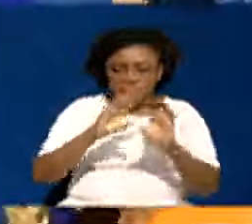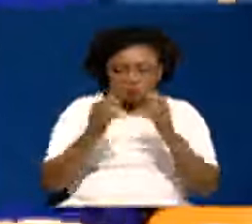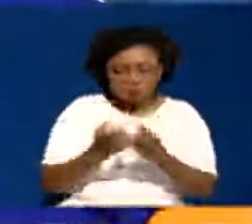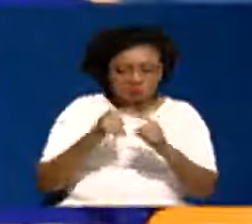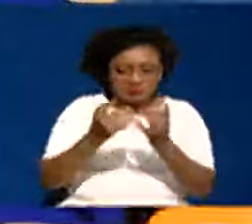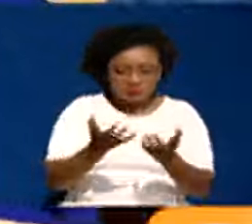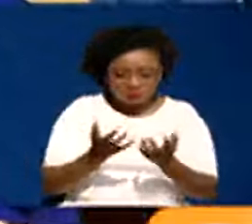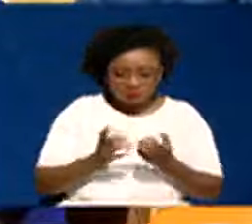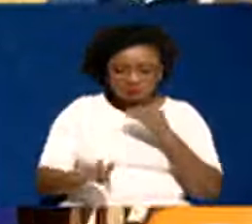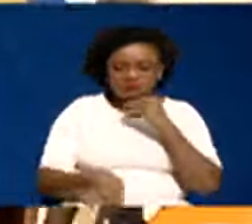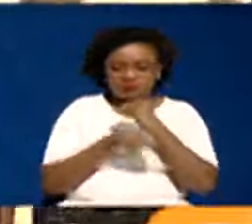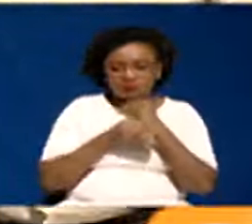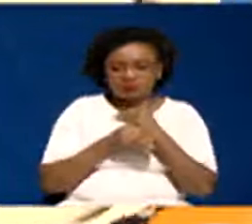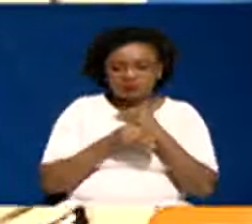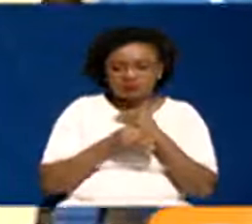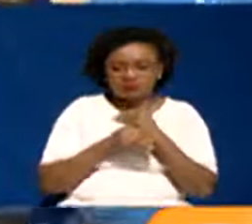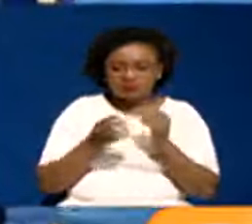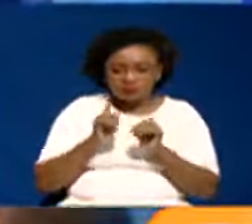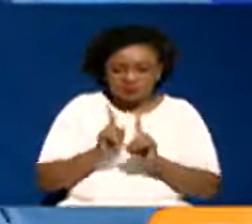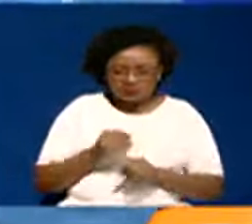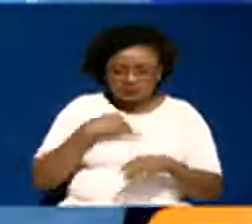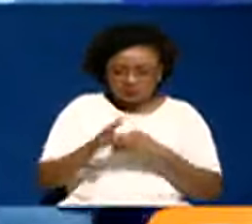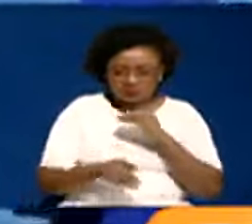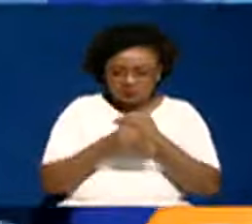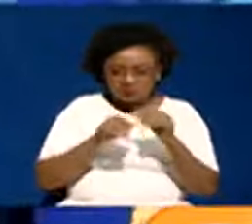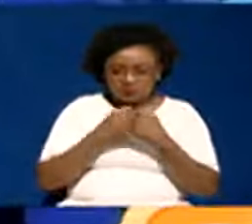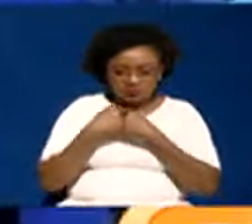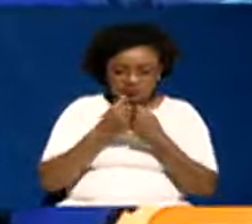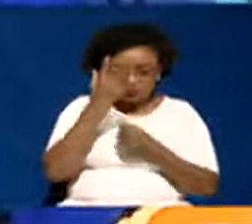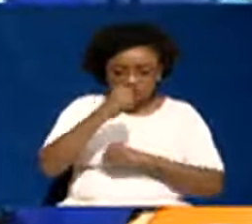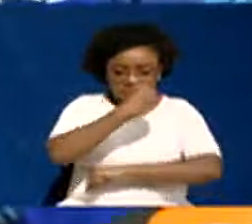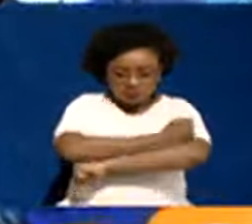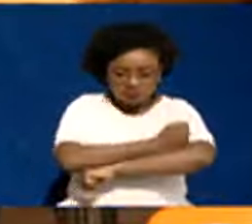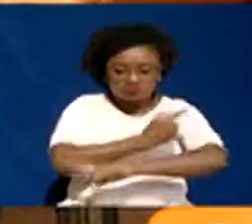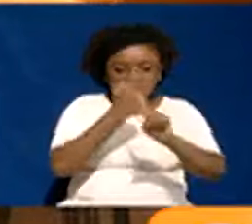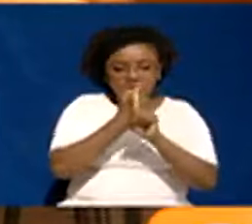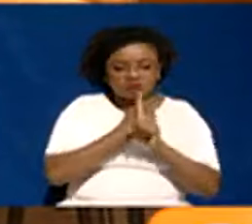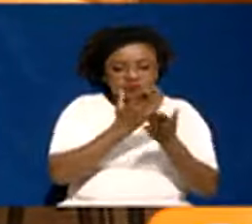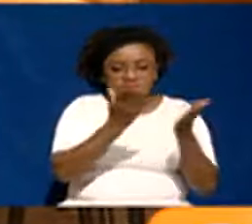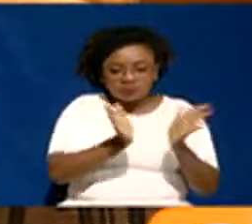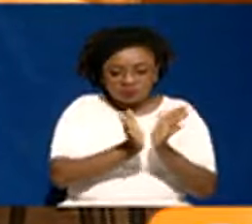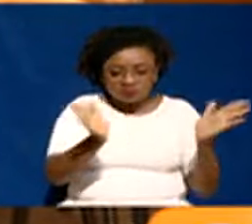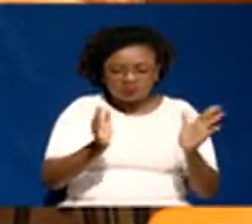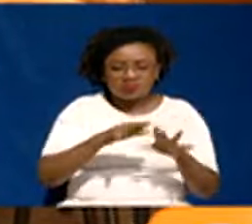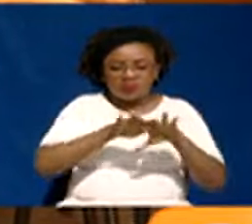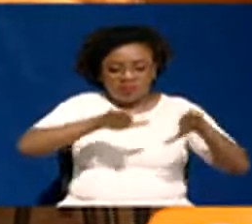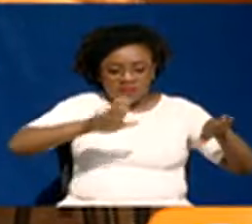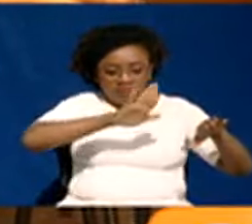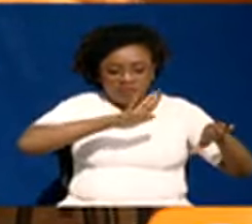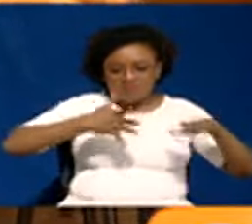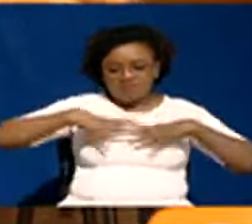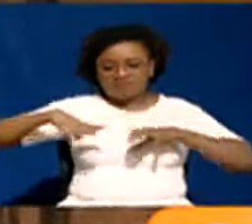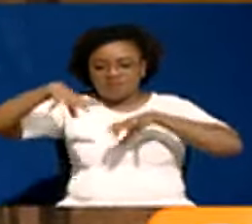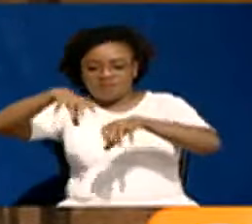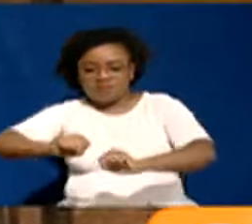the added challenge of getting the school's land secured. Land belonging to a good number of public schools in the county has reportedly